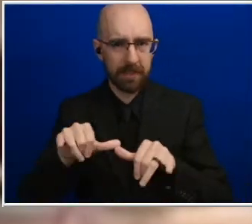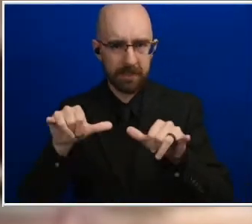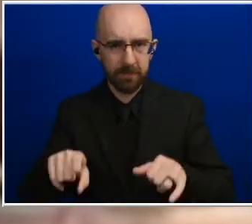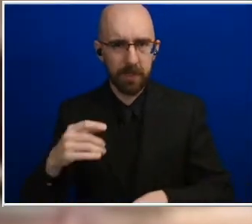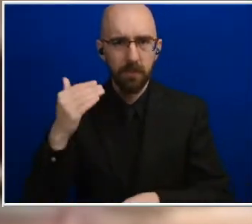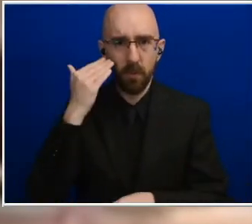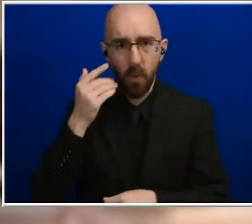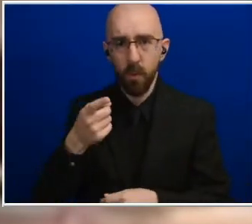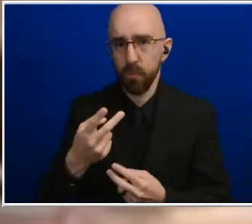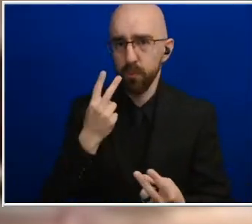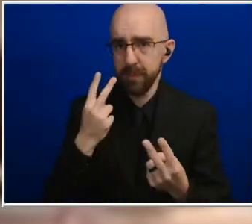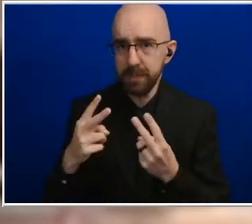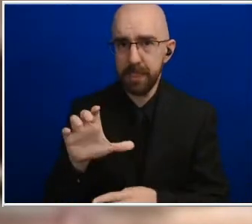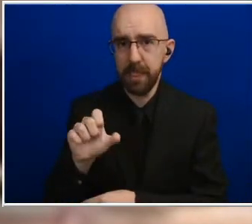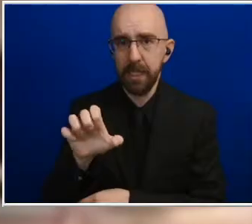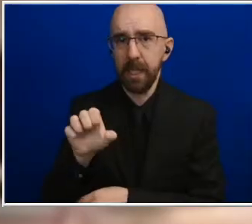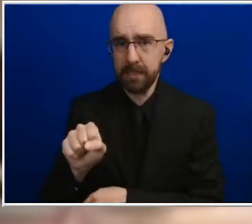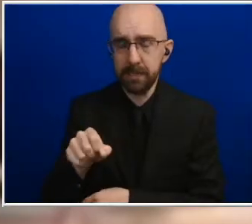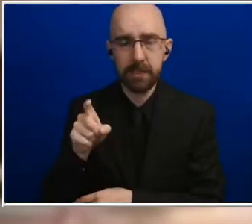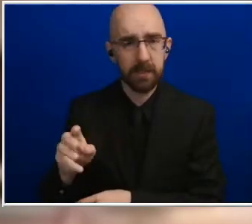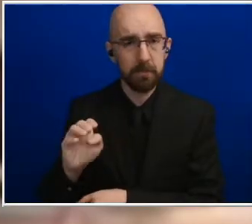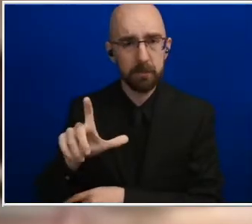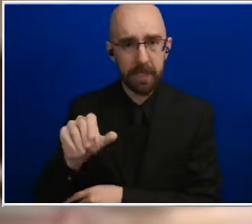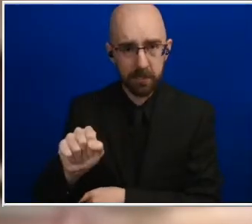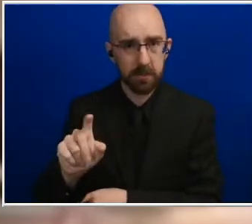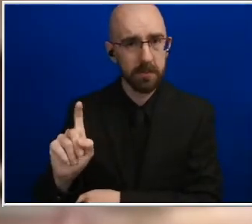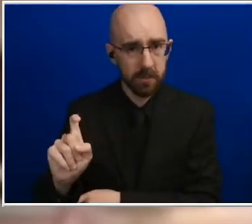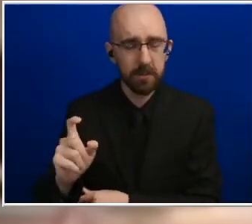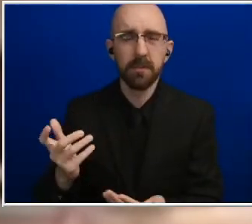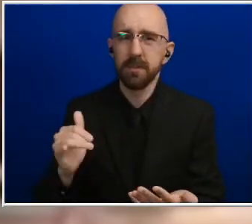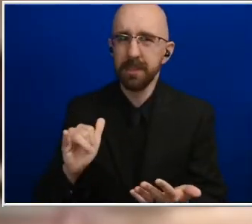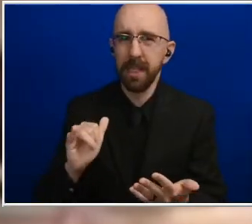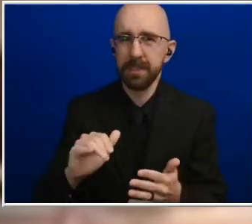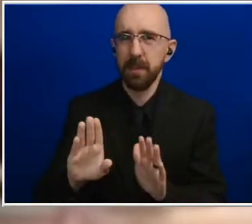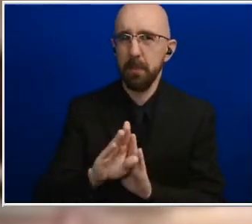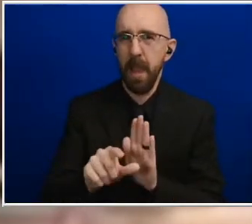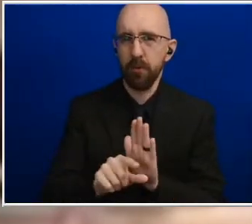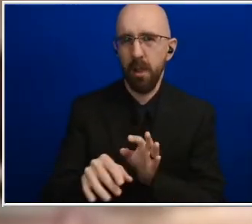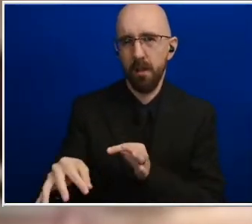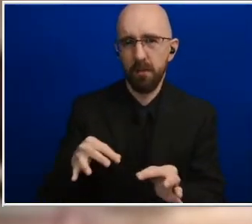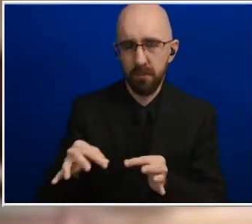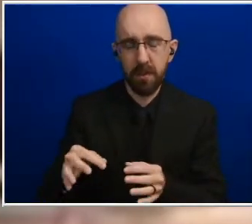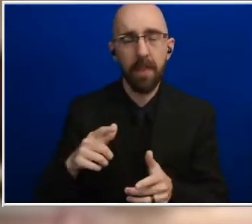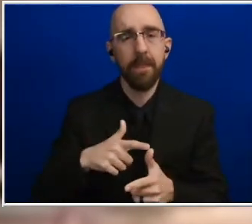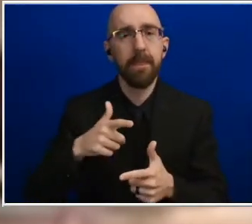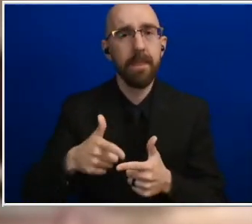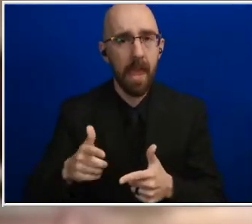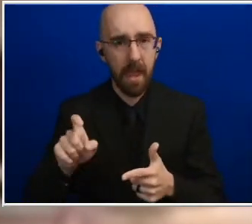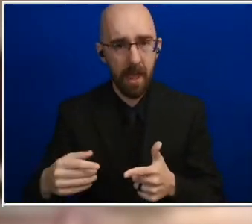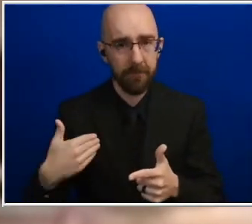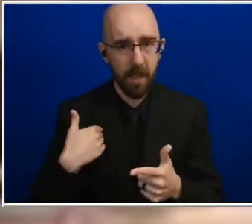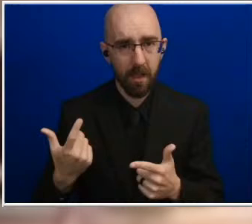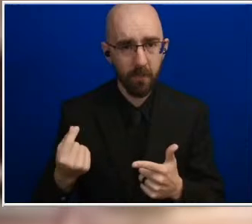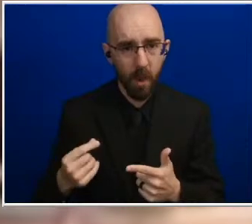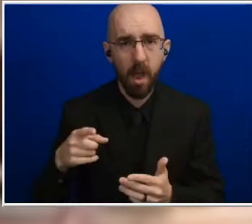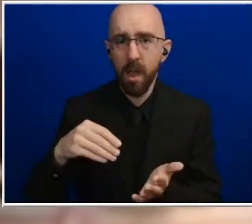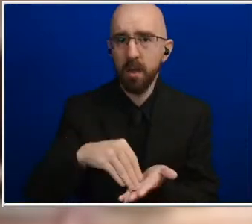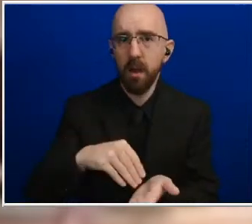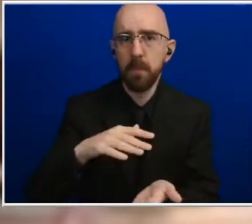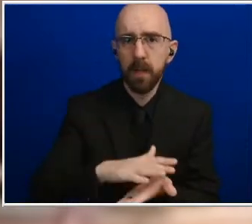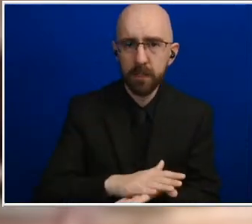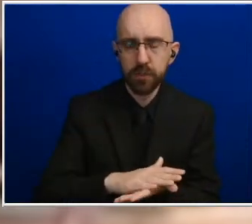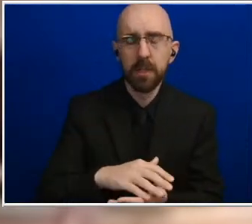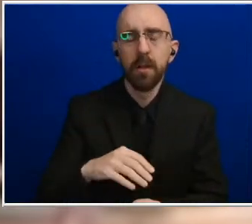seeing cases and are they measles? So that's sort of the background. And then what you have to have is documentation